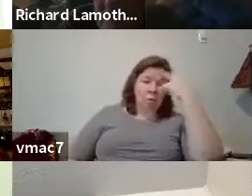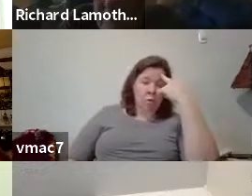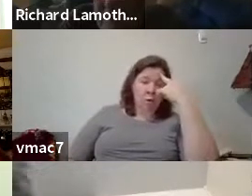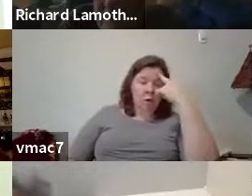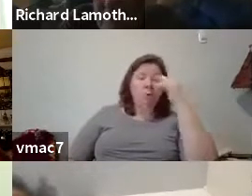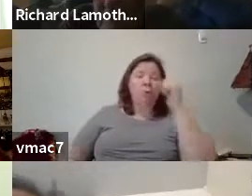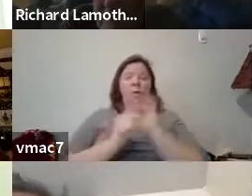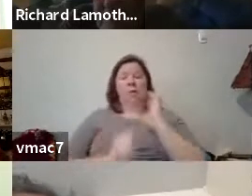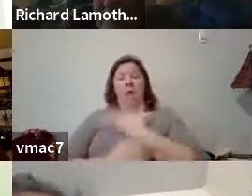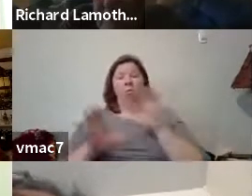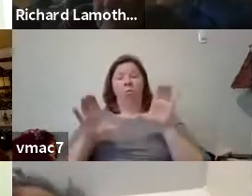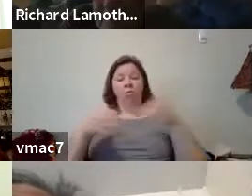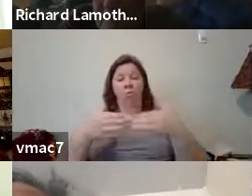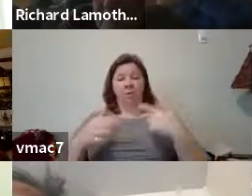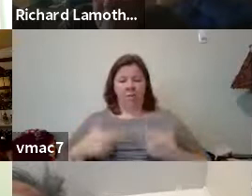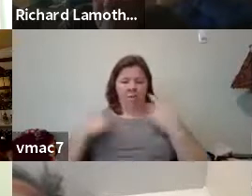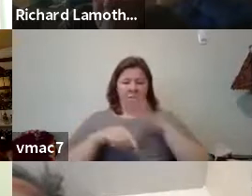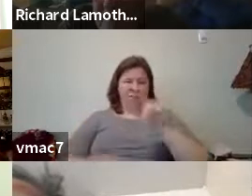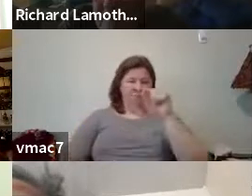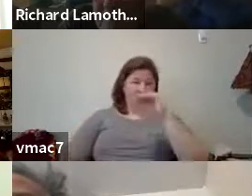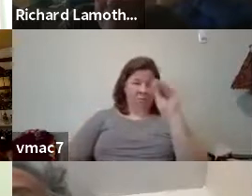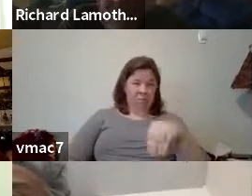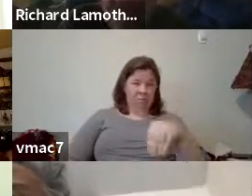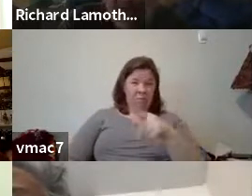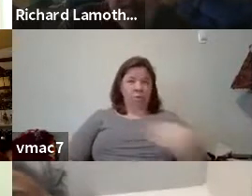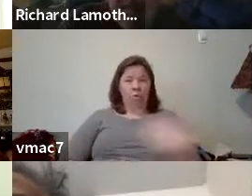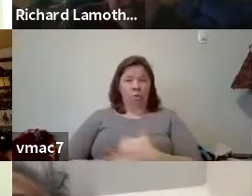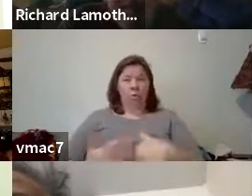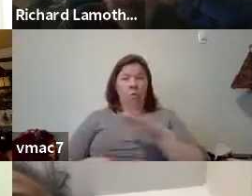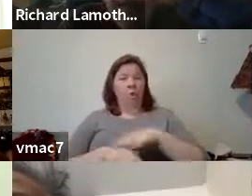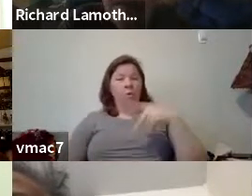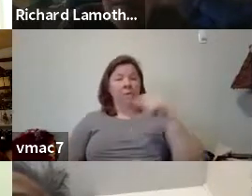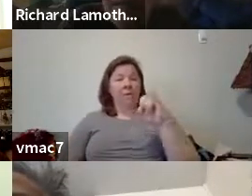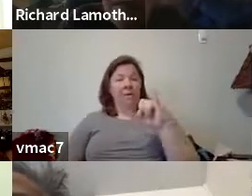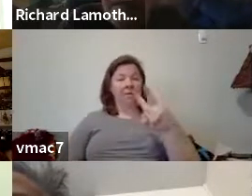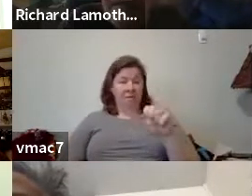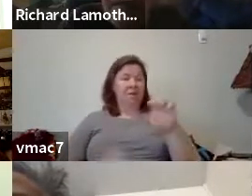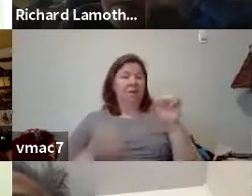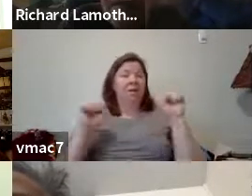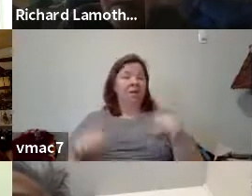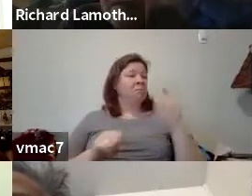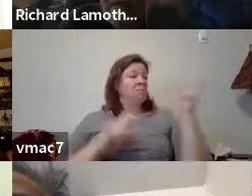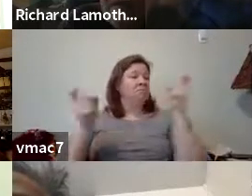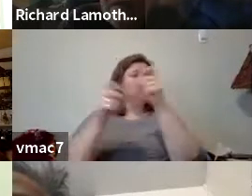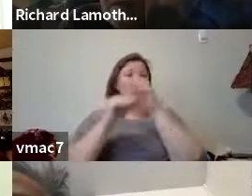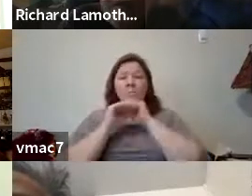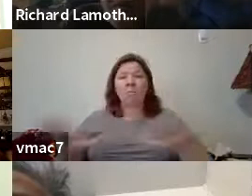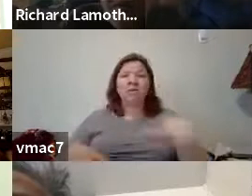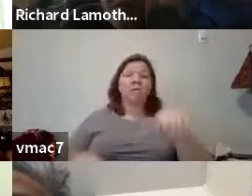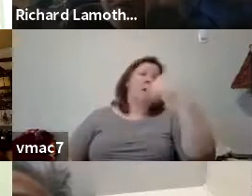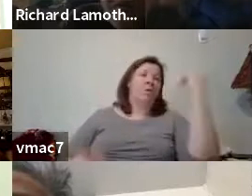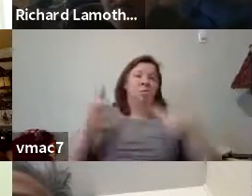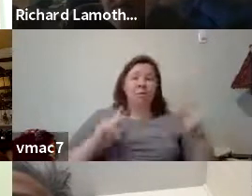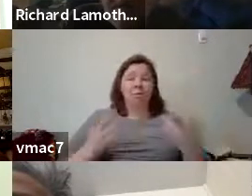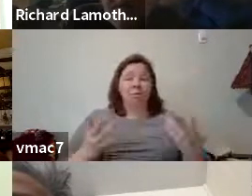that you can live on 20% of the money you get from ONPASSIVE and be able to donate or bless other people